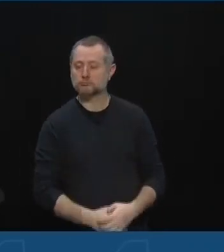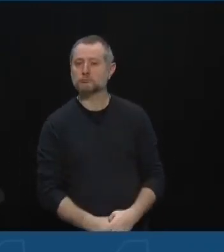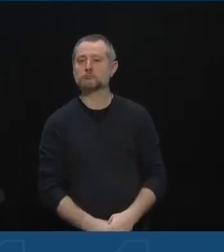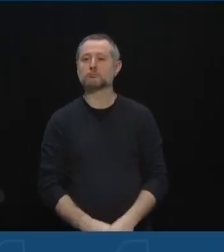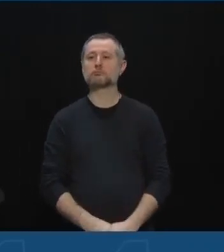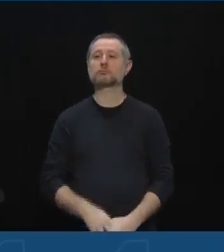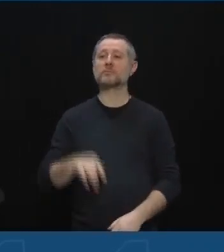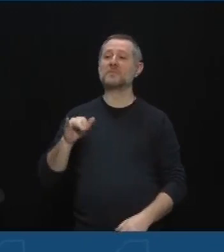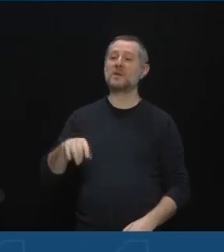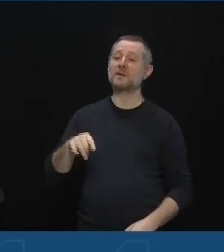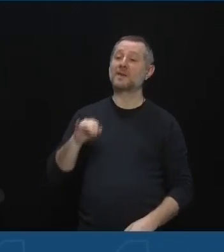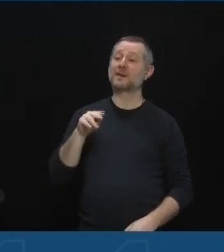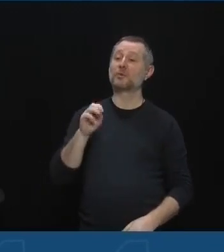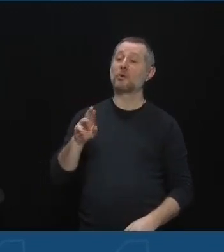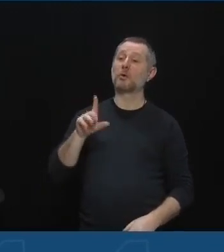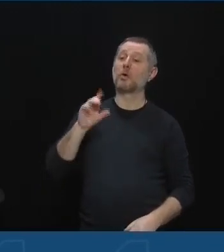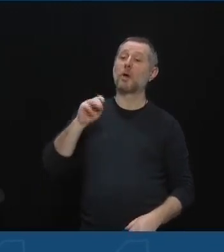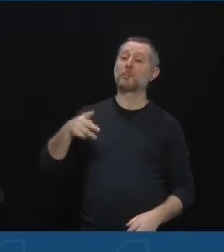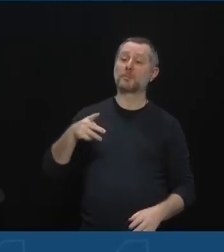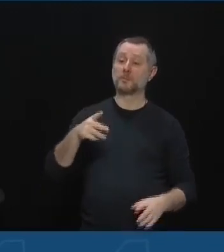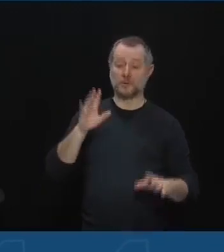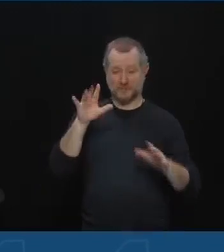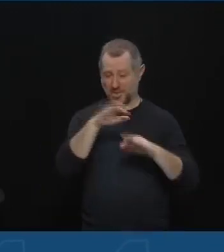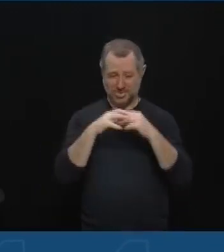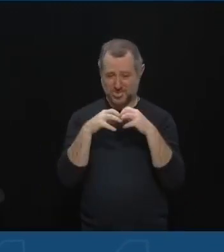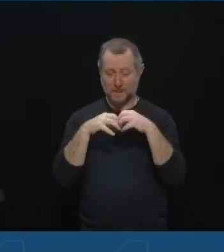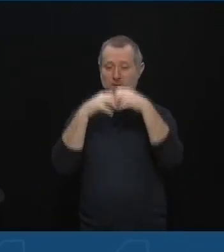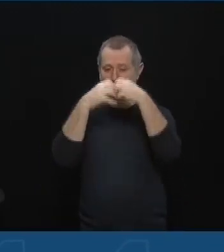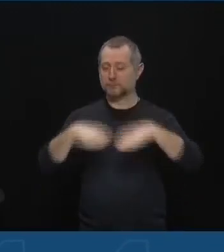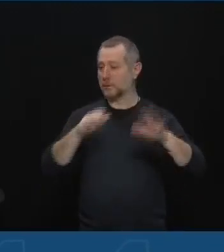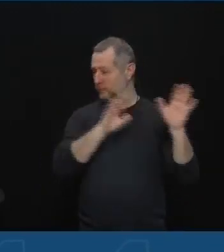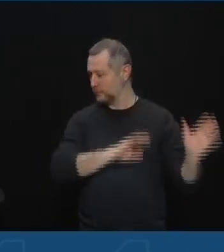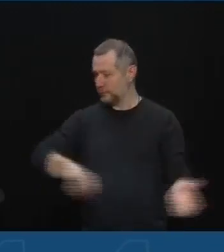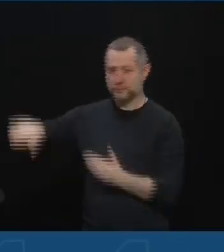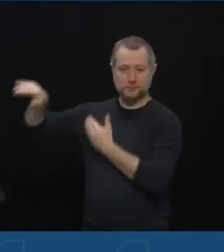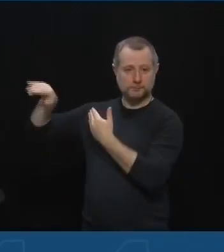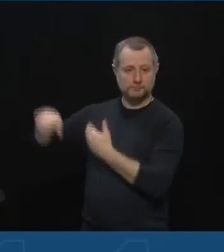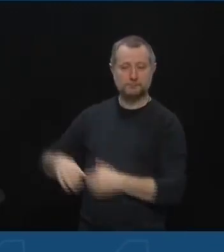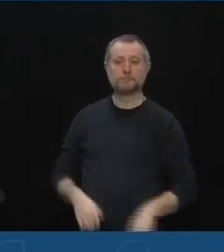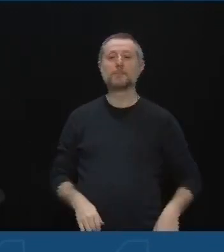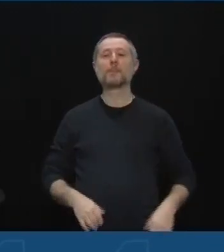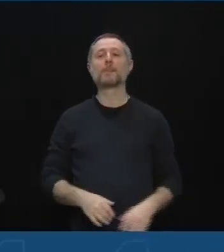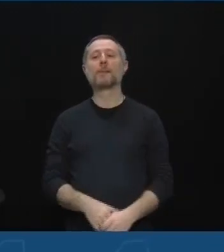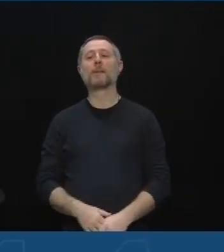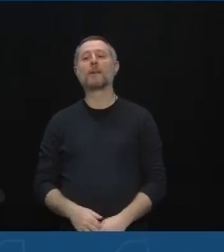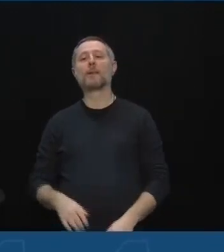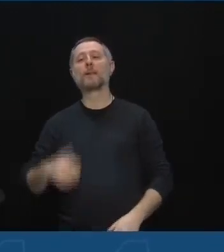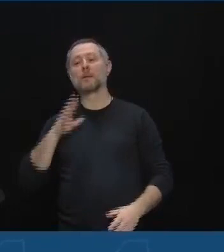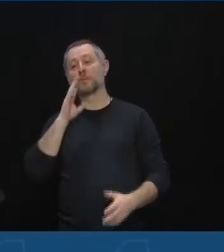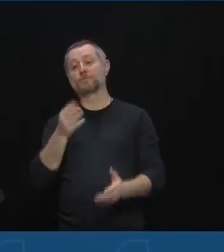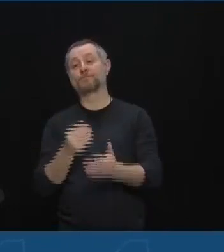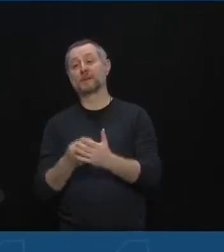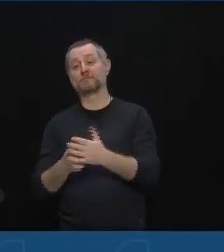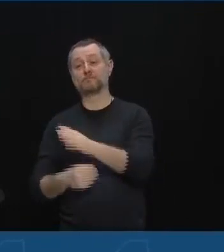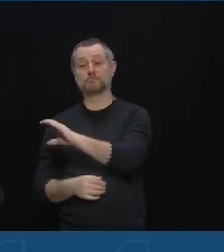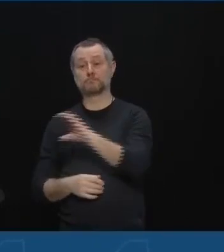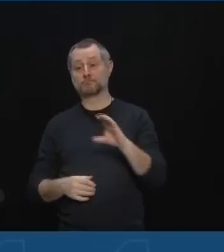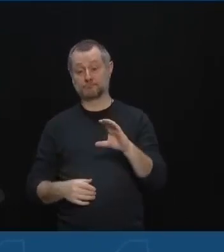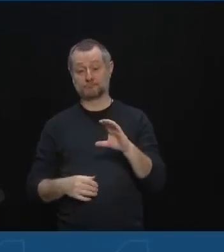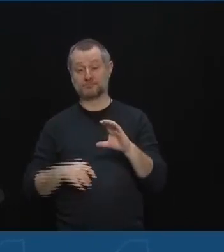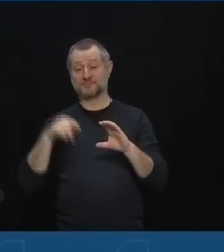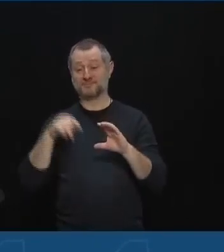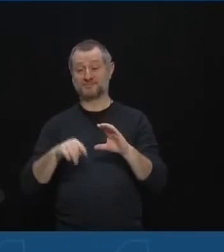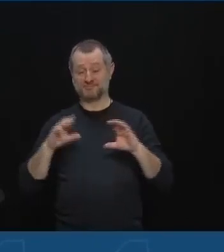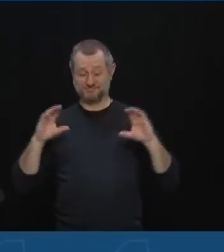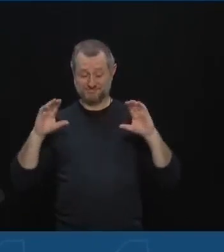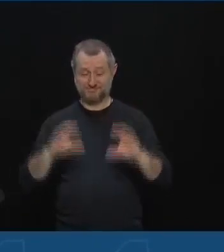loop. And by that attention, I'm not talking about a three-syllable word. I am talking about dollar signs with eight zeros and the jobs that go